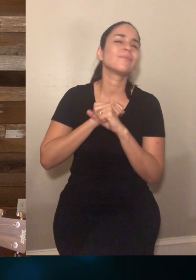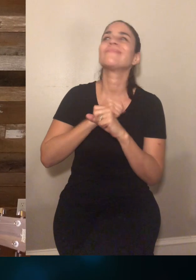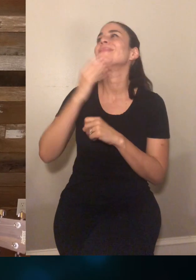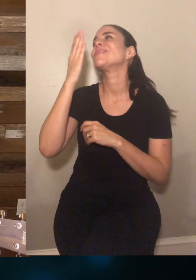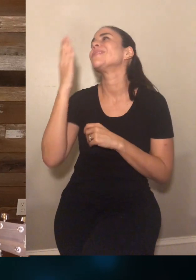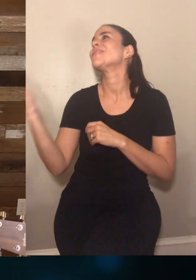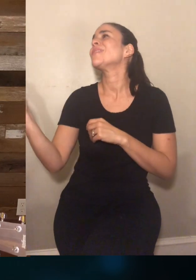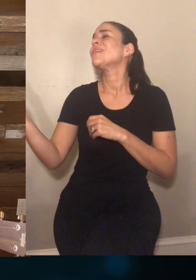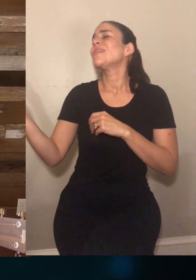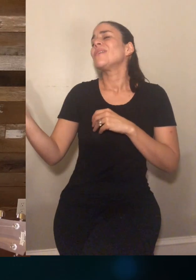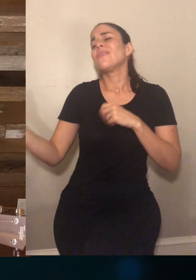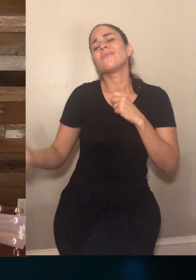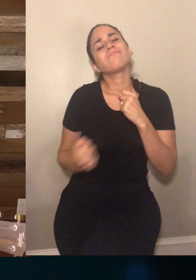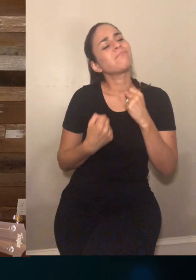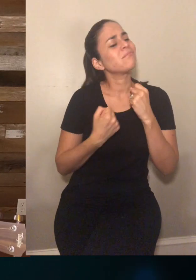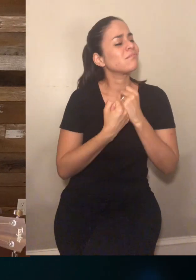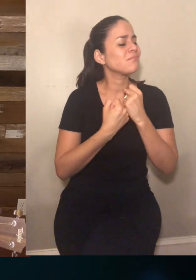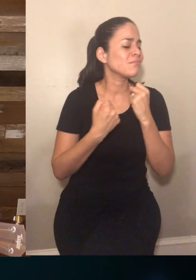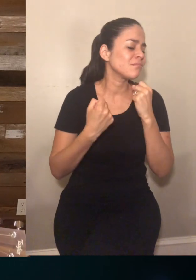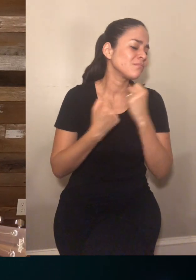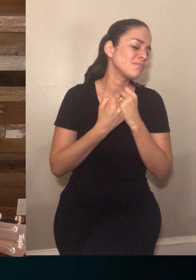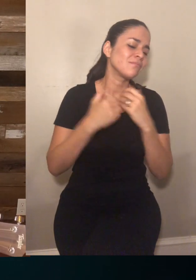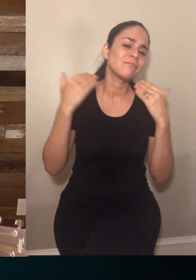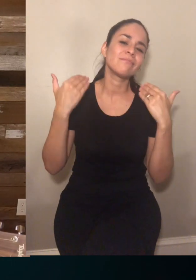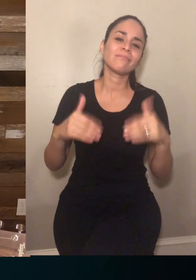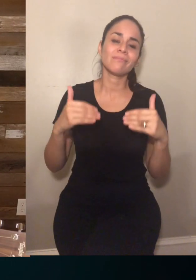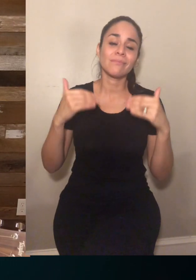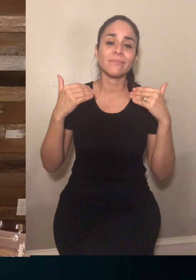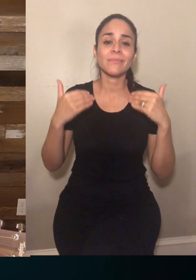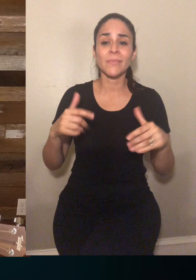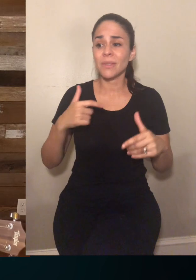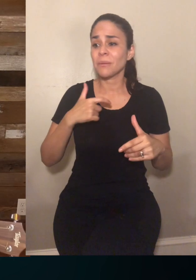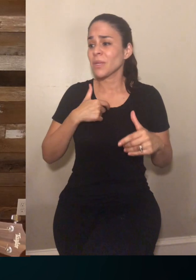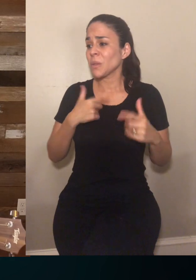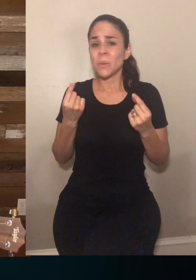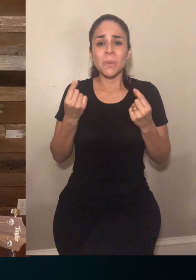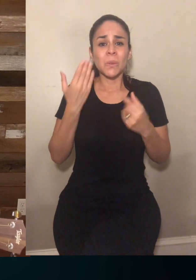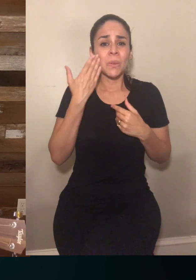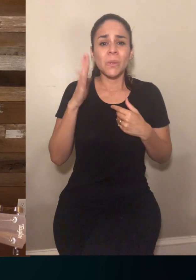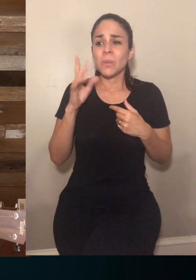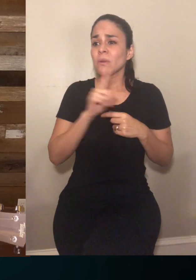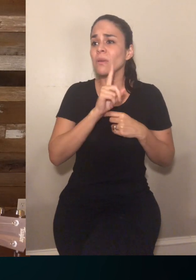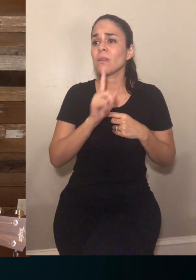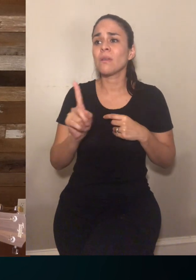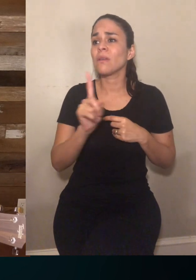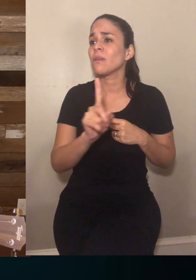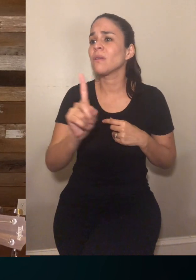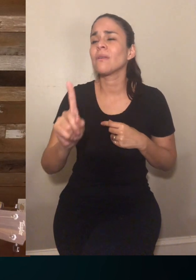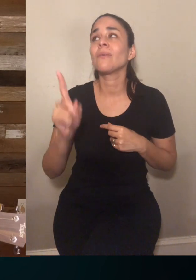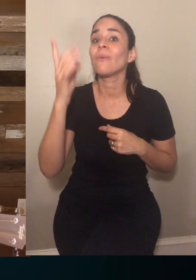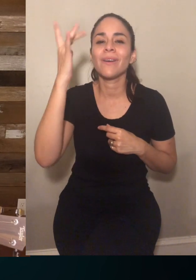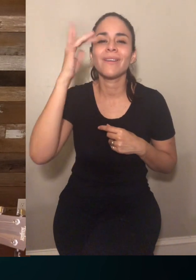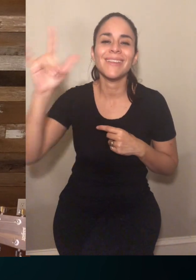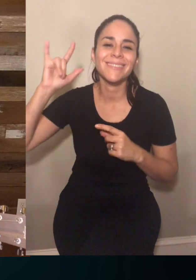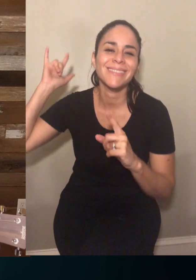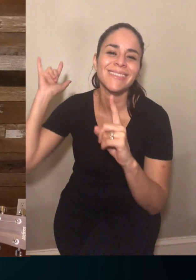soul. You alone are the anchor when the sails are torn. Your